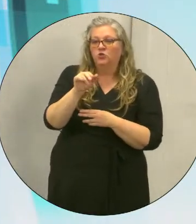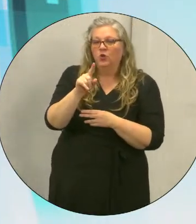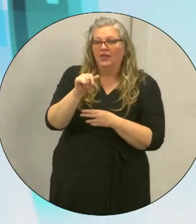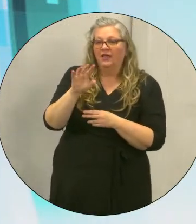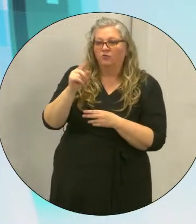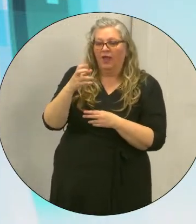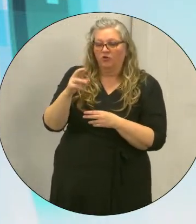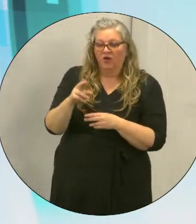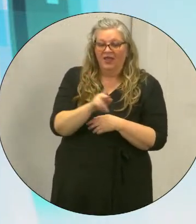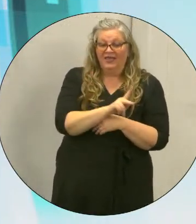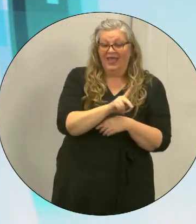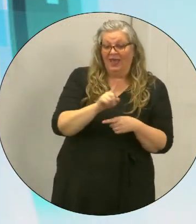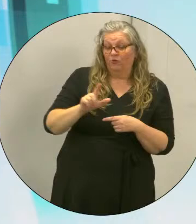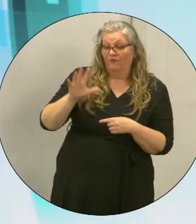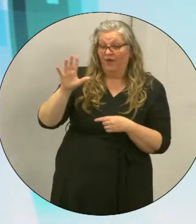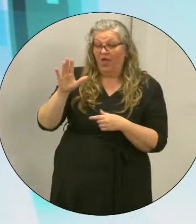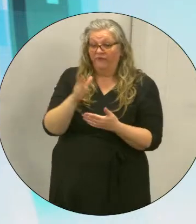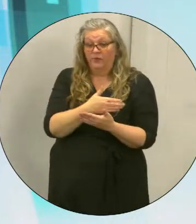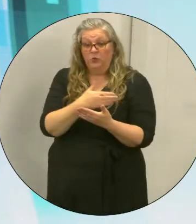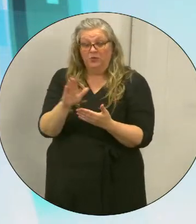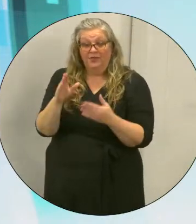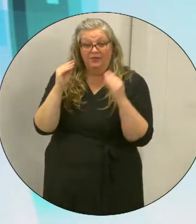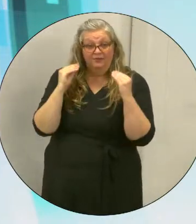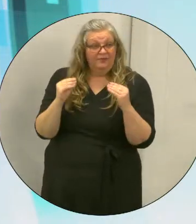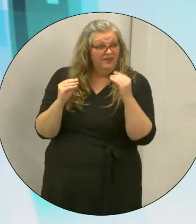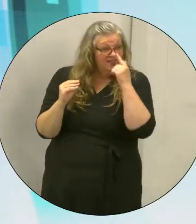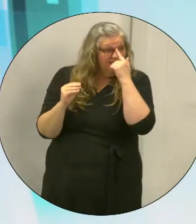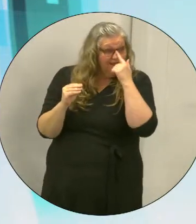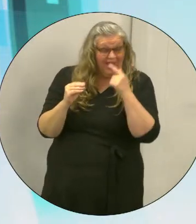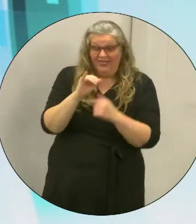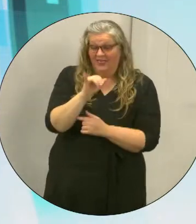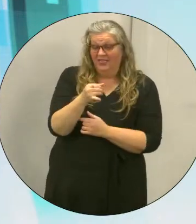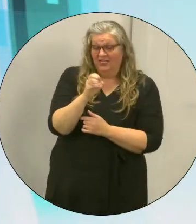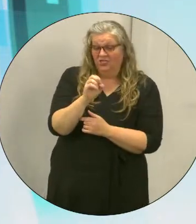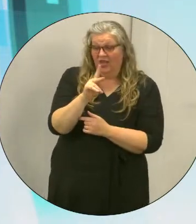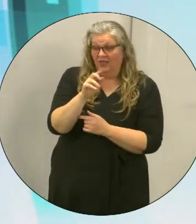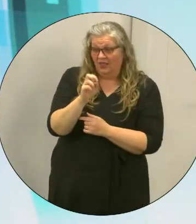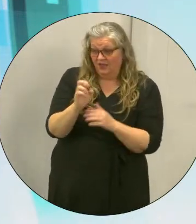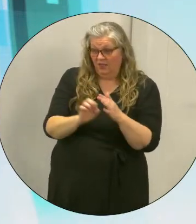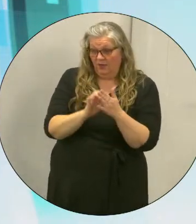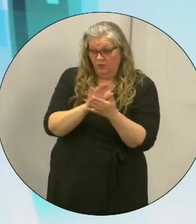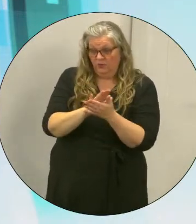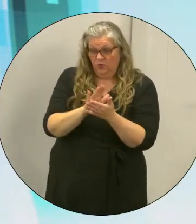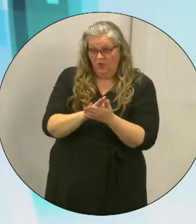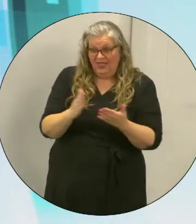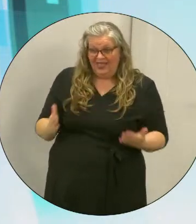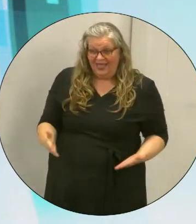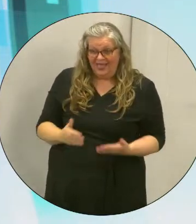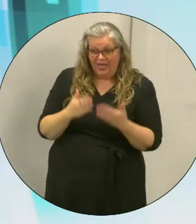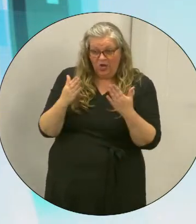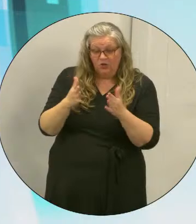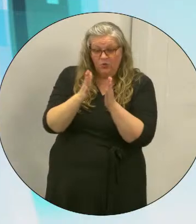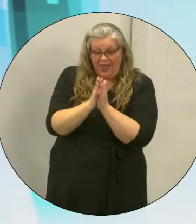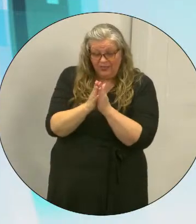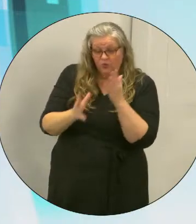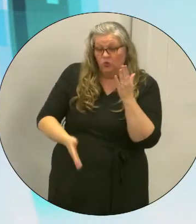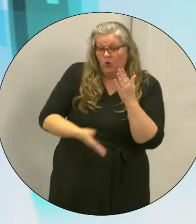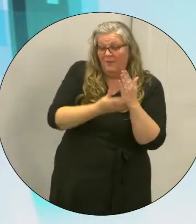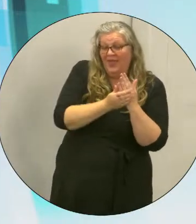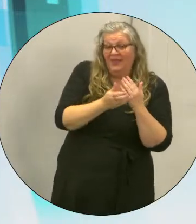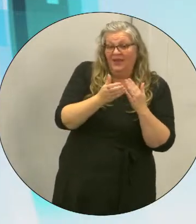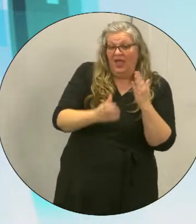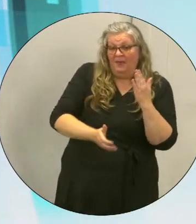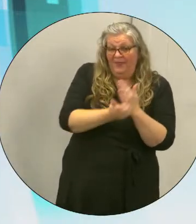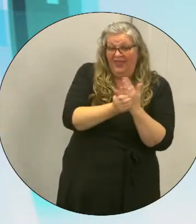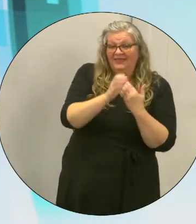a K-5 music specialist at Jenkins Elementary School. I am here this evening to ask you to amend